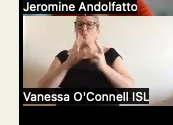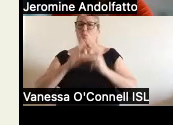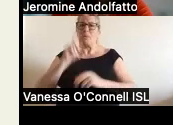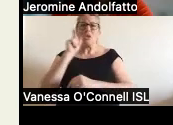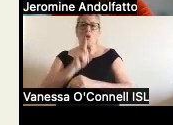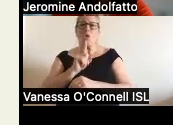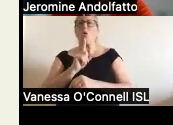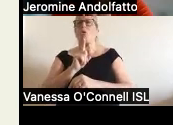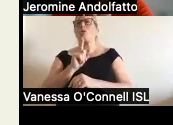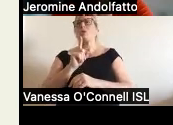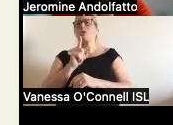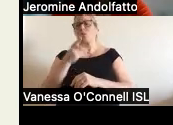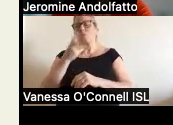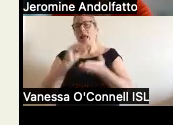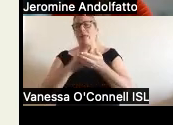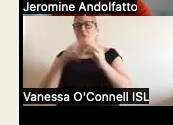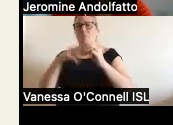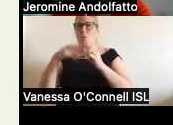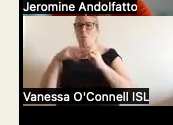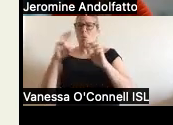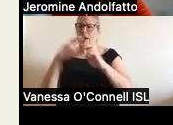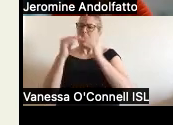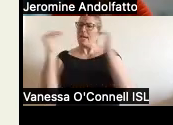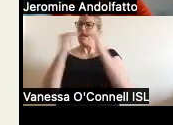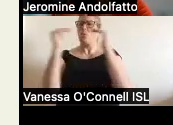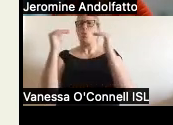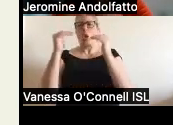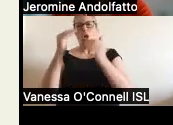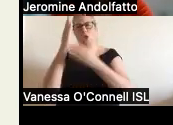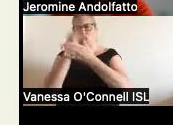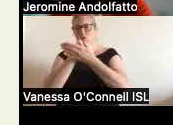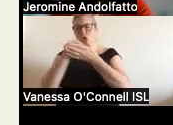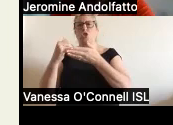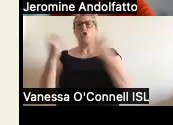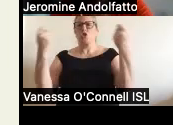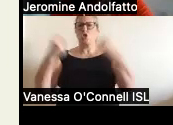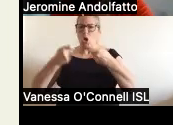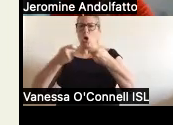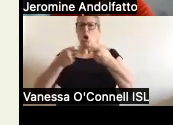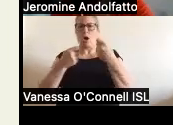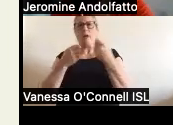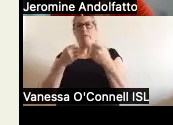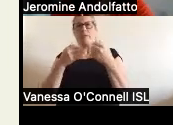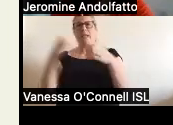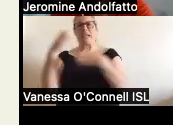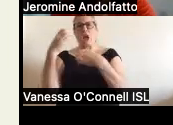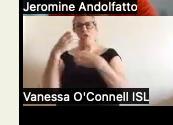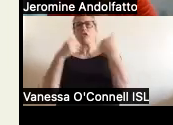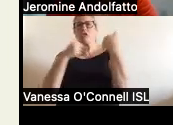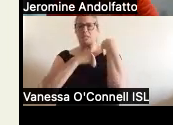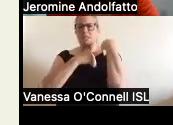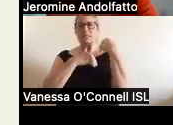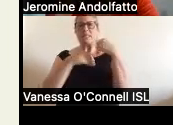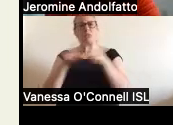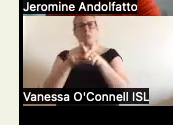a more equal share of caring responsibility. There is a need also to address finance for women running for